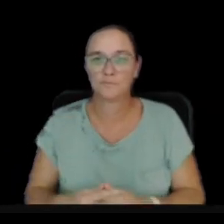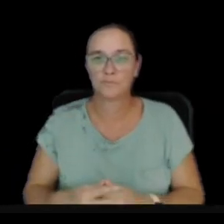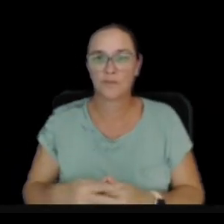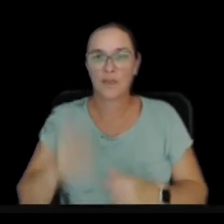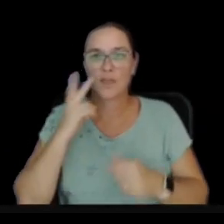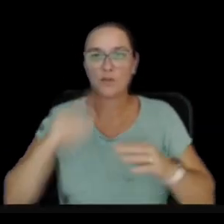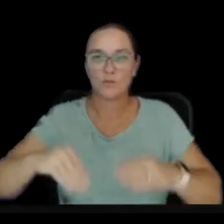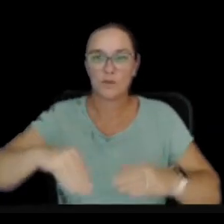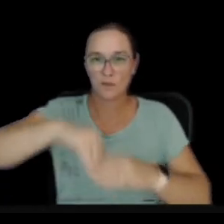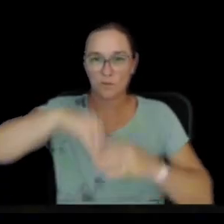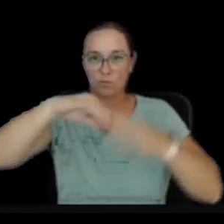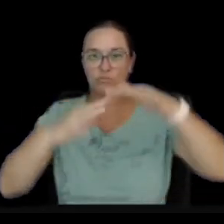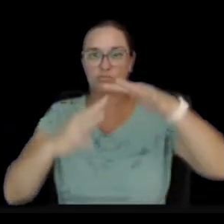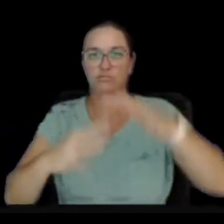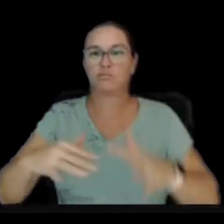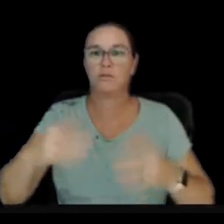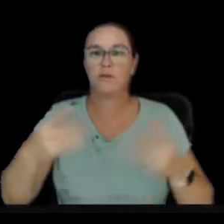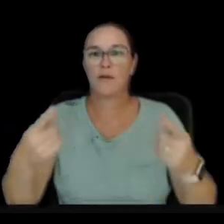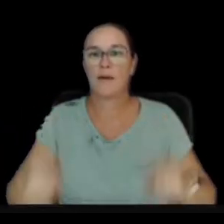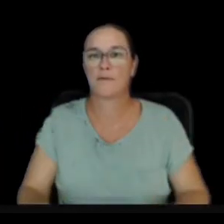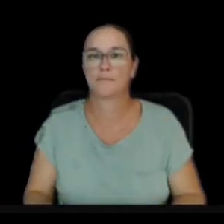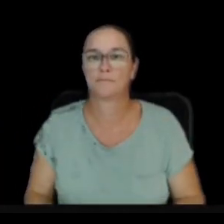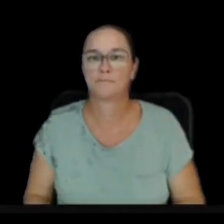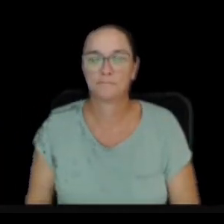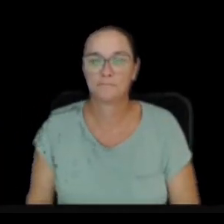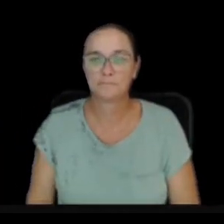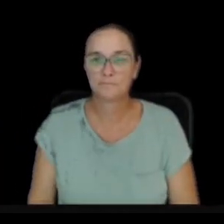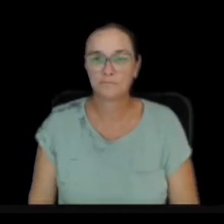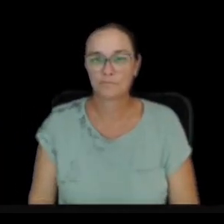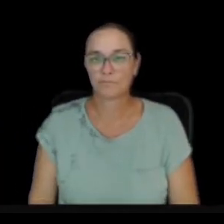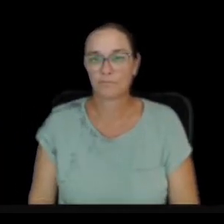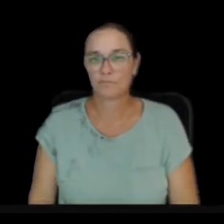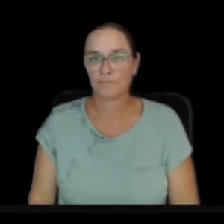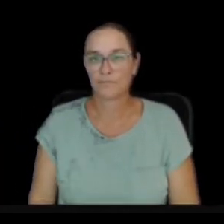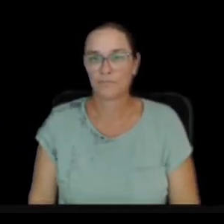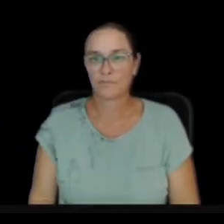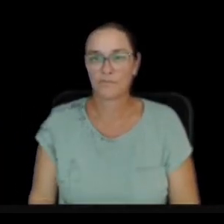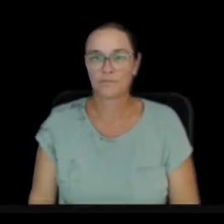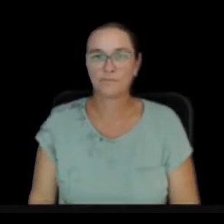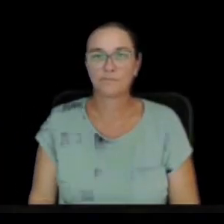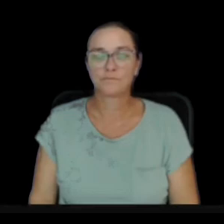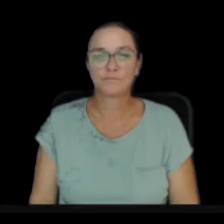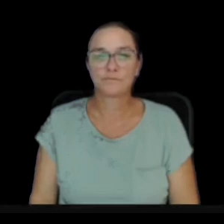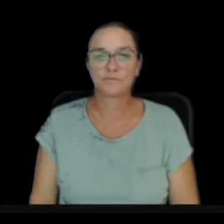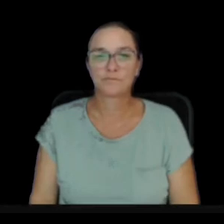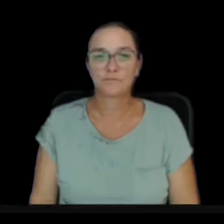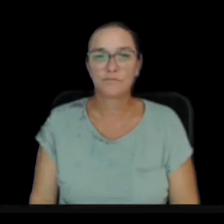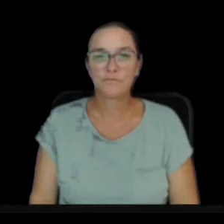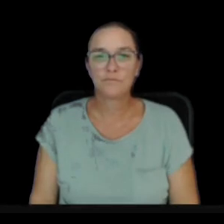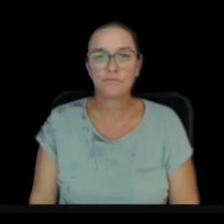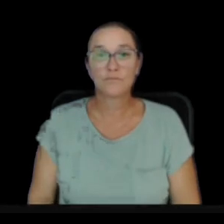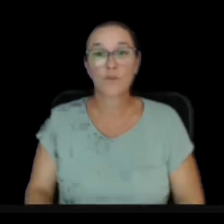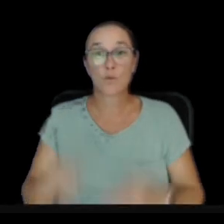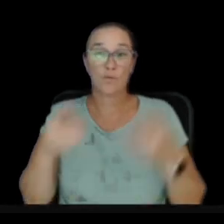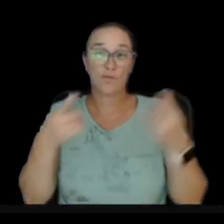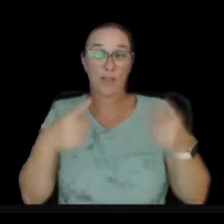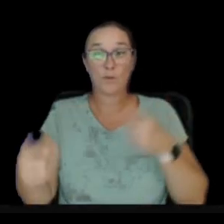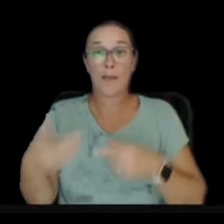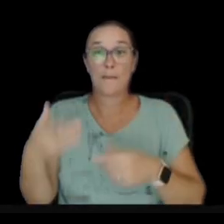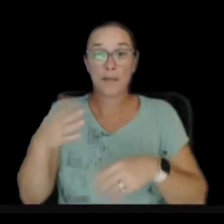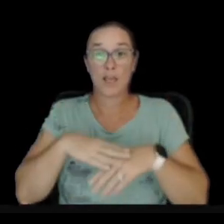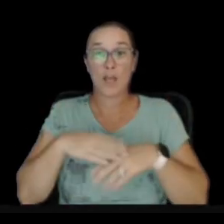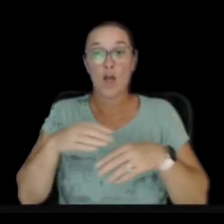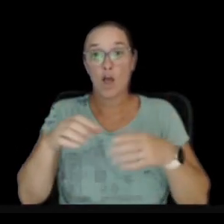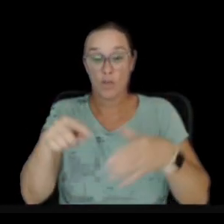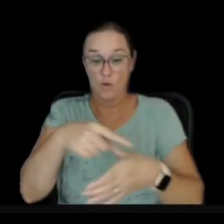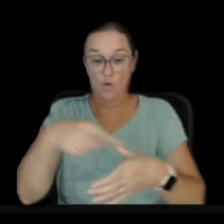cracking from below in the recent lava flows. So that's what's happening on the crater floor.